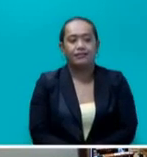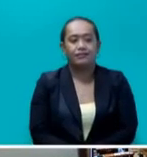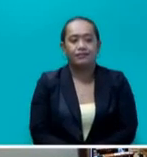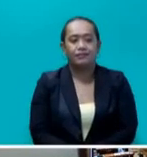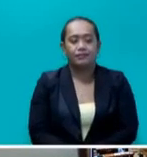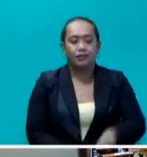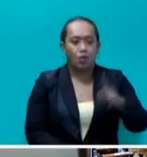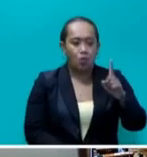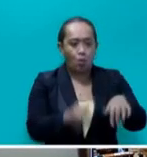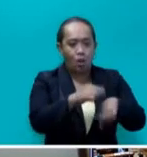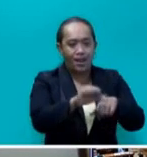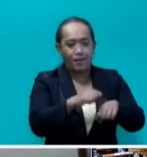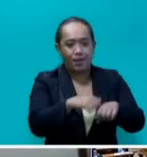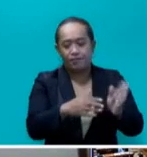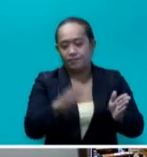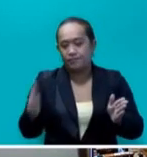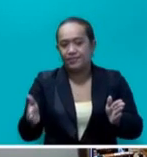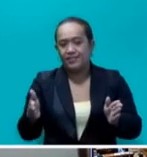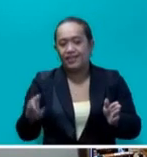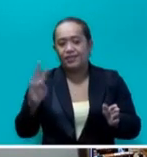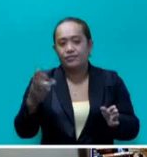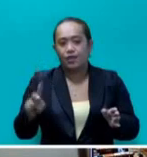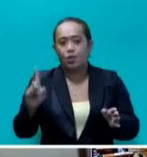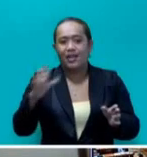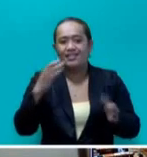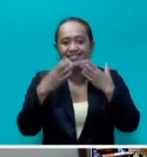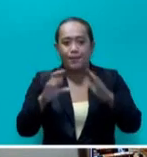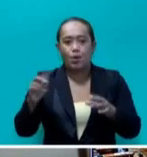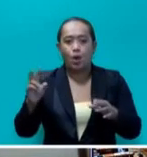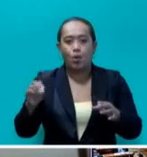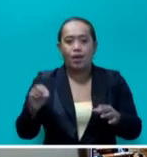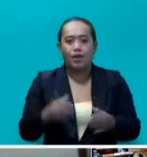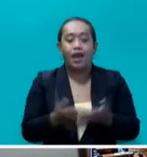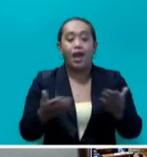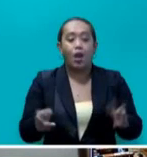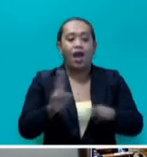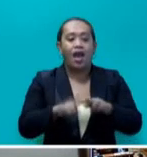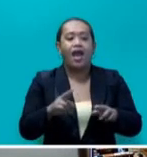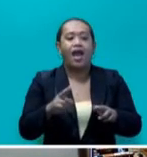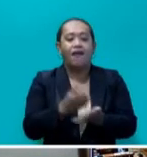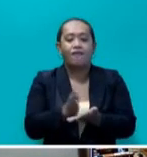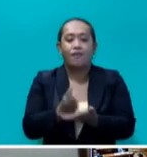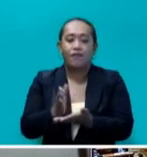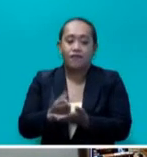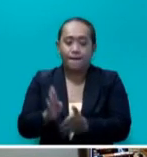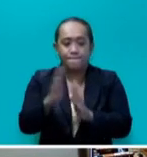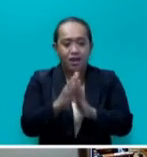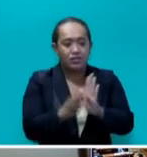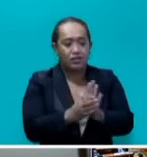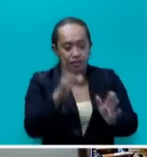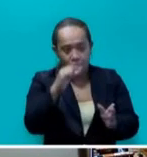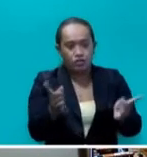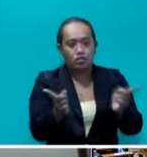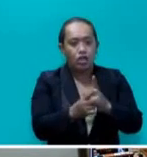April 2020 to 31 December 2020. However, the Fiji National Provident Fund Budget Amendment Act 2020 further amended the